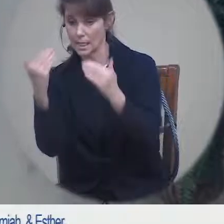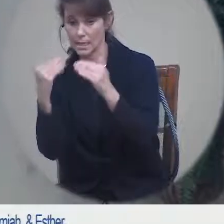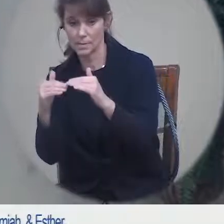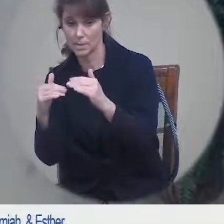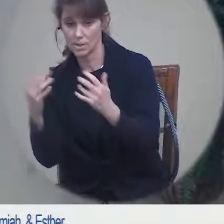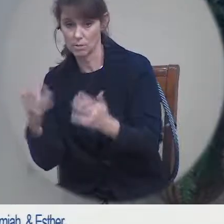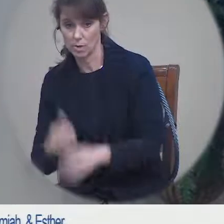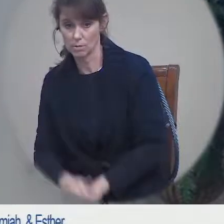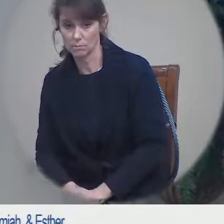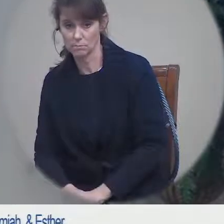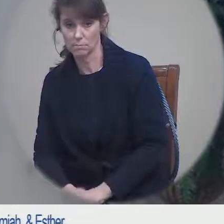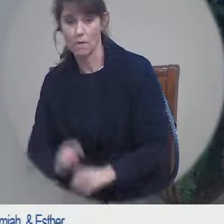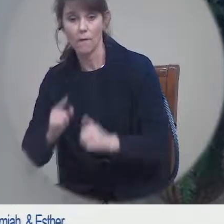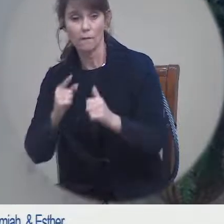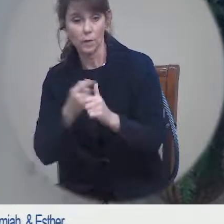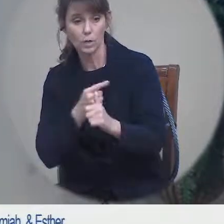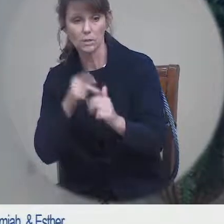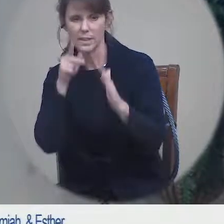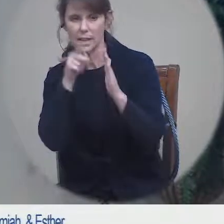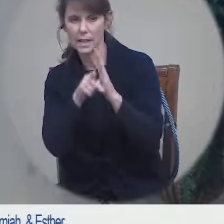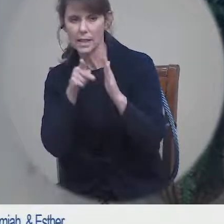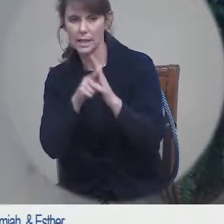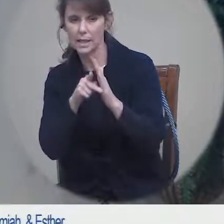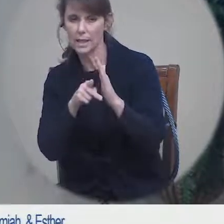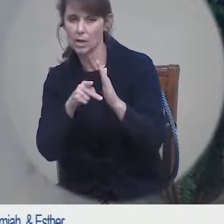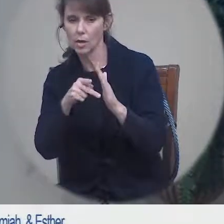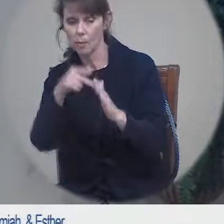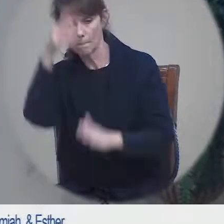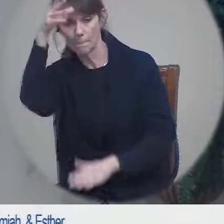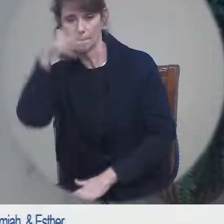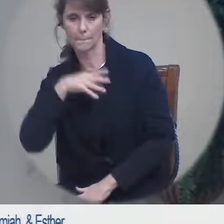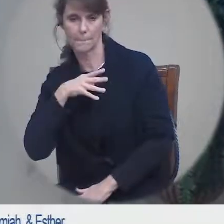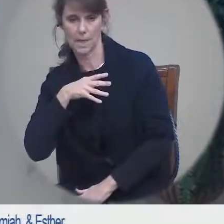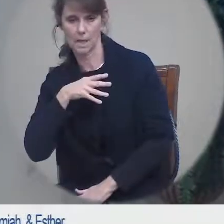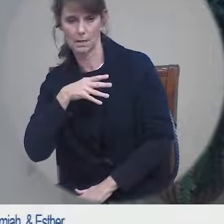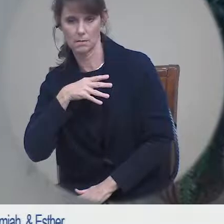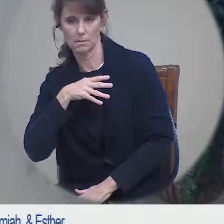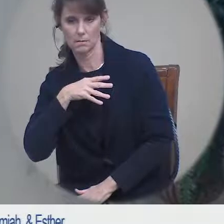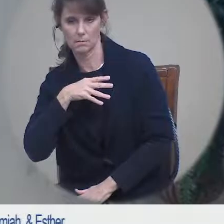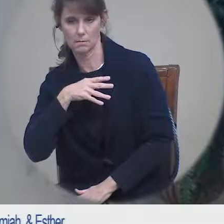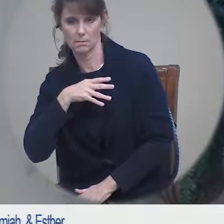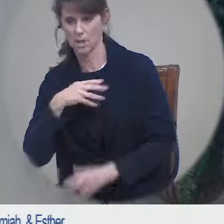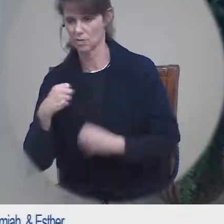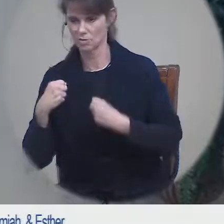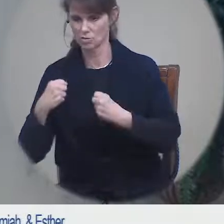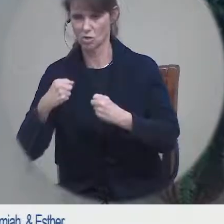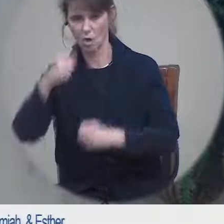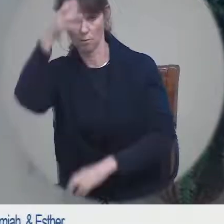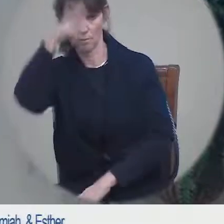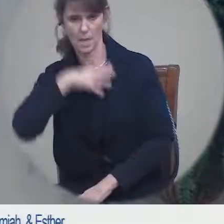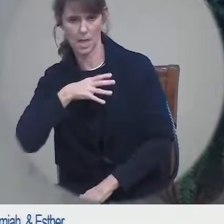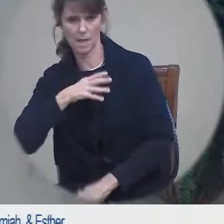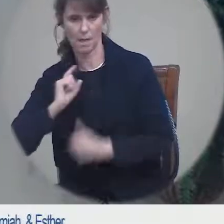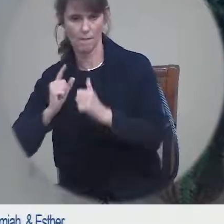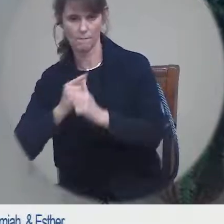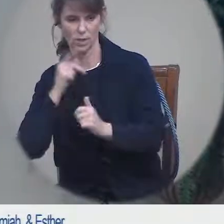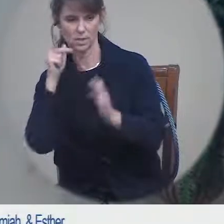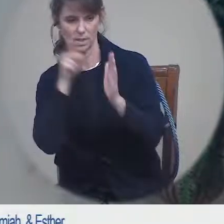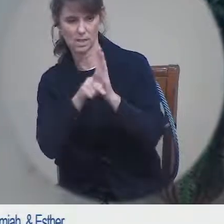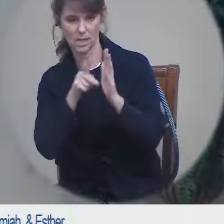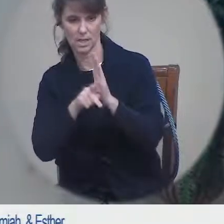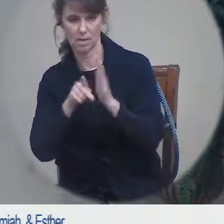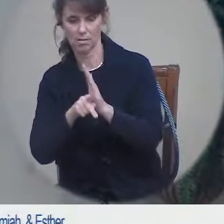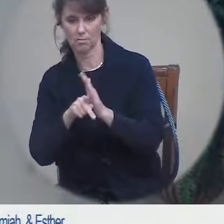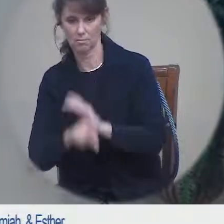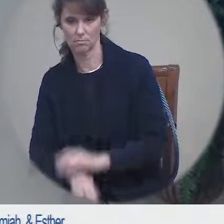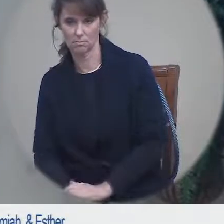male antagonists. And you say, what's the big deal about that? Well, remember what the addendum said? They could kill the standing